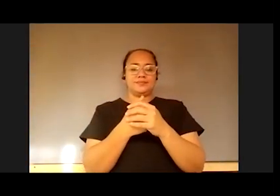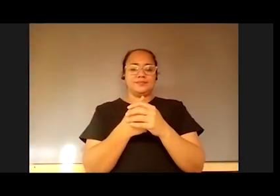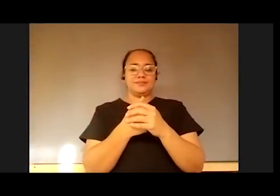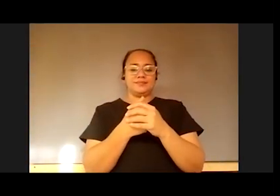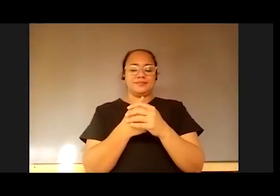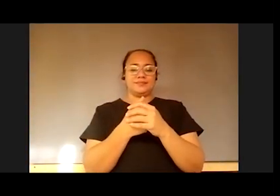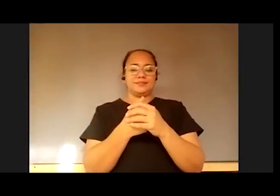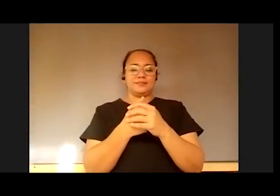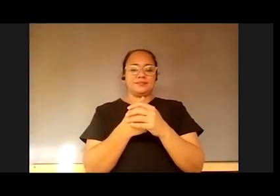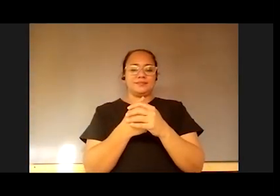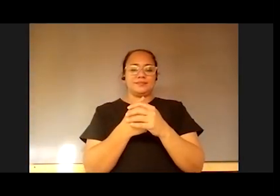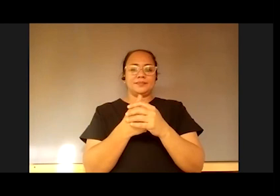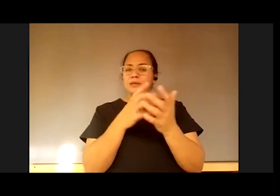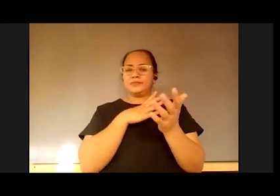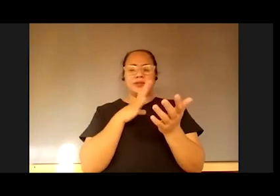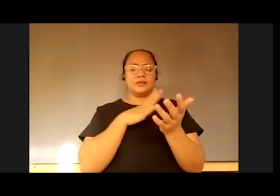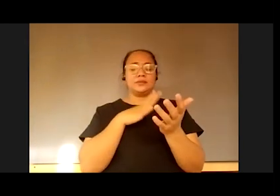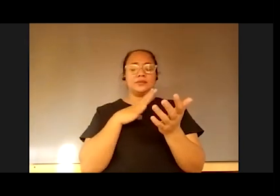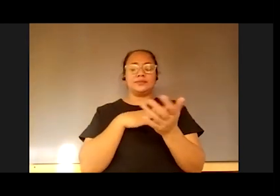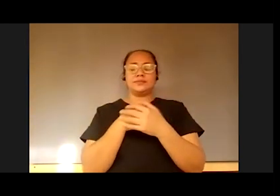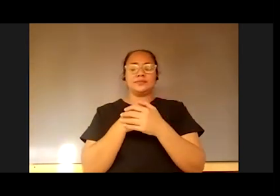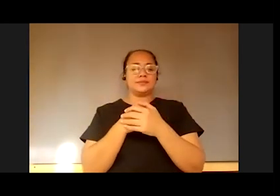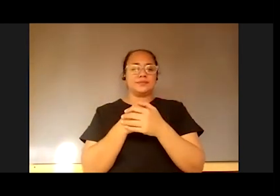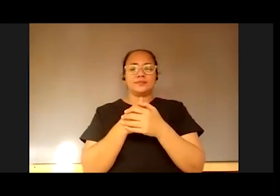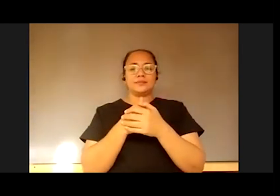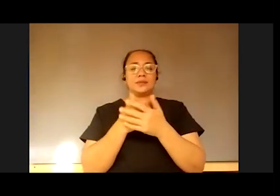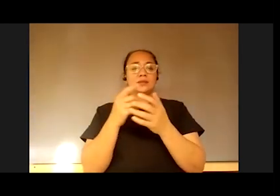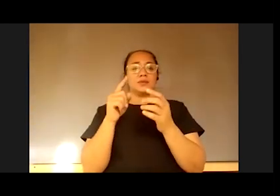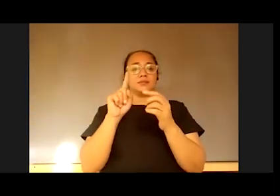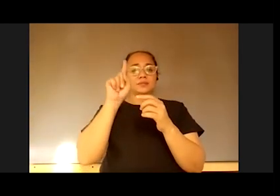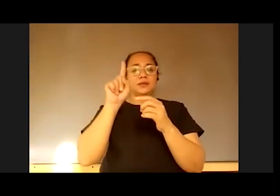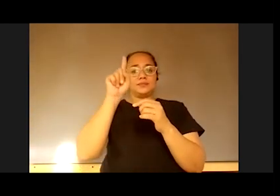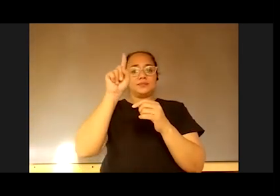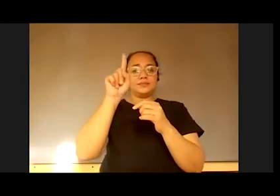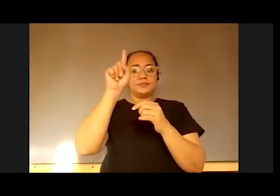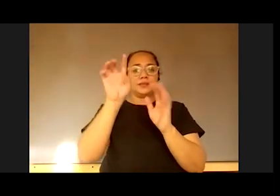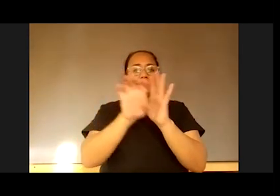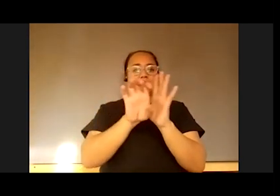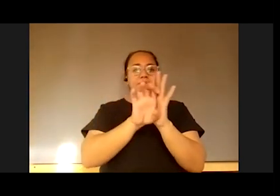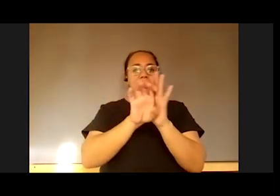okay, that's fine. Okay, so let's go back up to the example at the top,